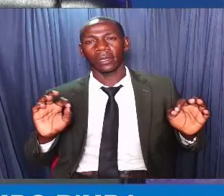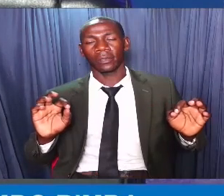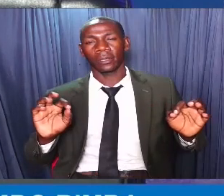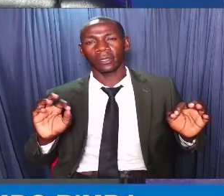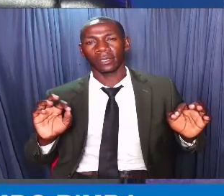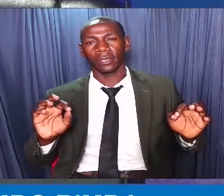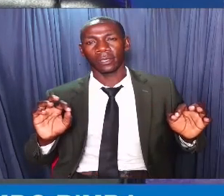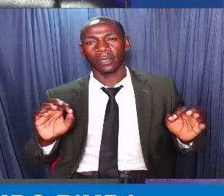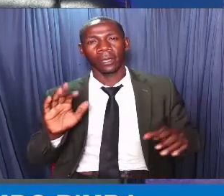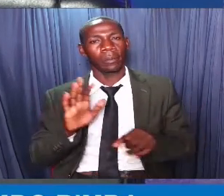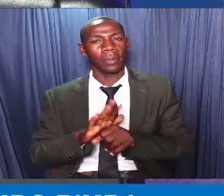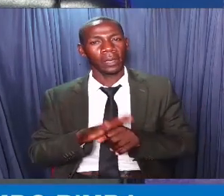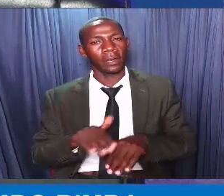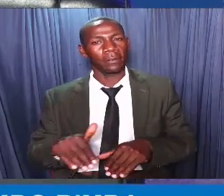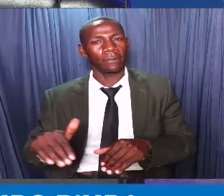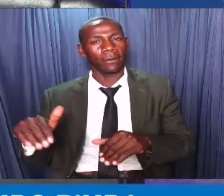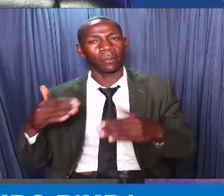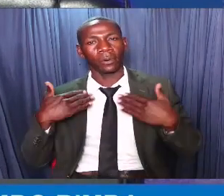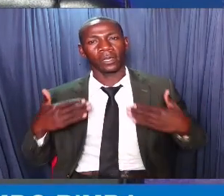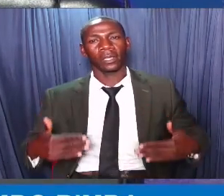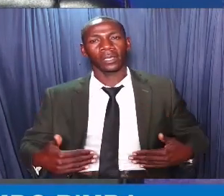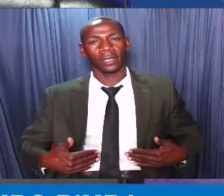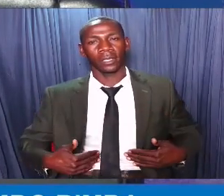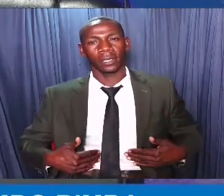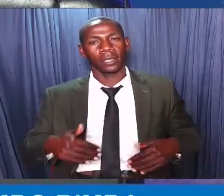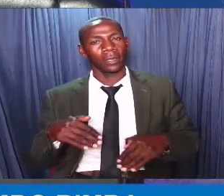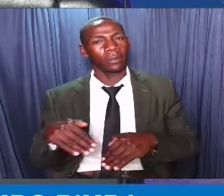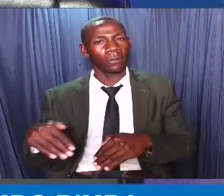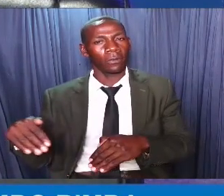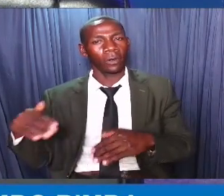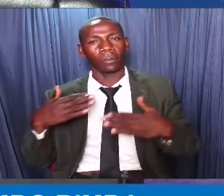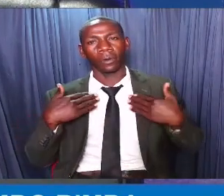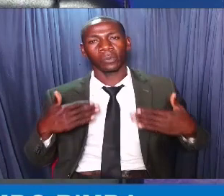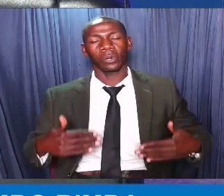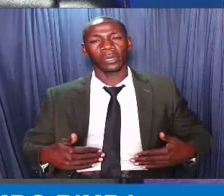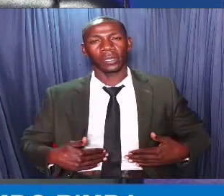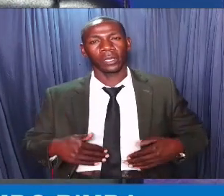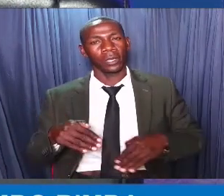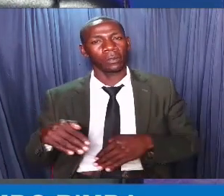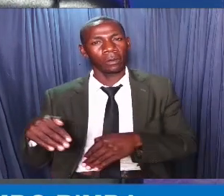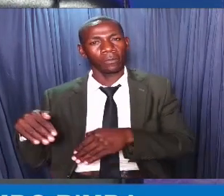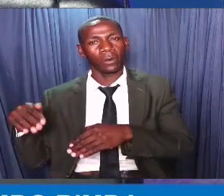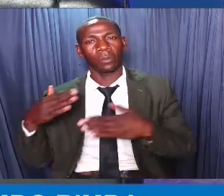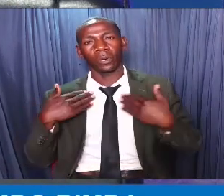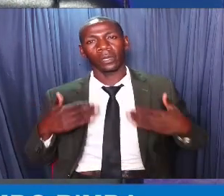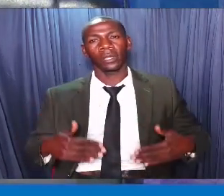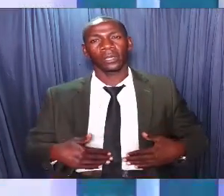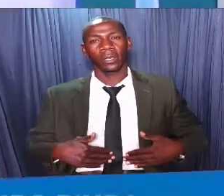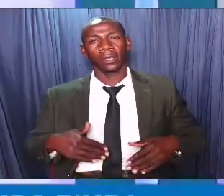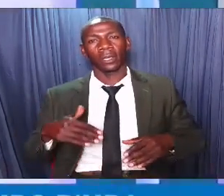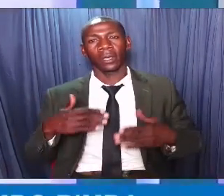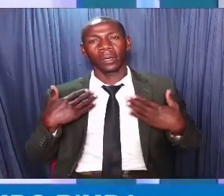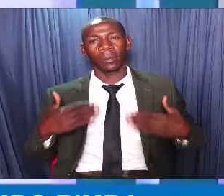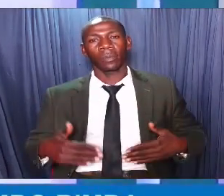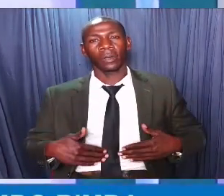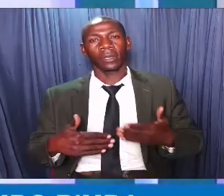profit nothing. Wengi mnaofuata mwili. Many are pursuing the body. Mnafuata mwili. You're following the flesh. Mnafuata mwili. You're following the flesh. Ya mwilini ndio